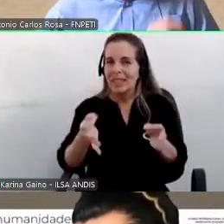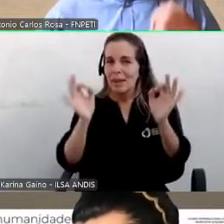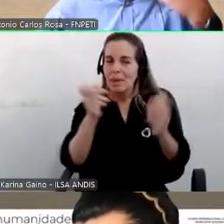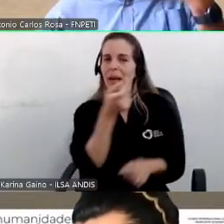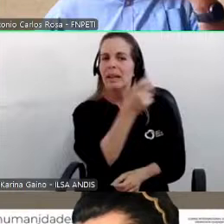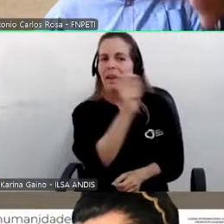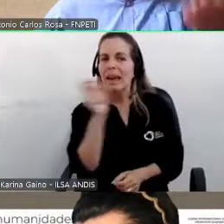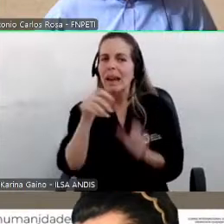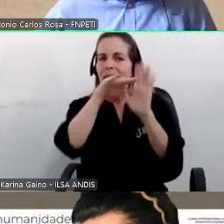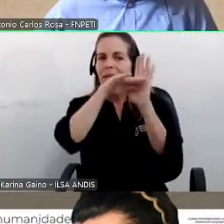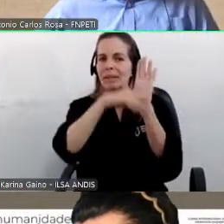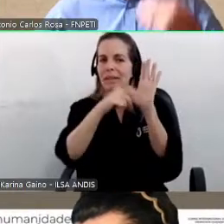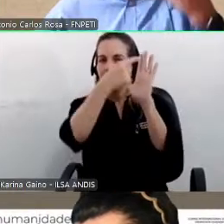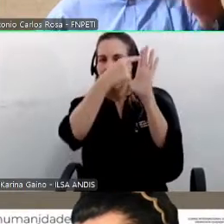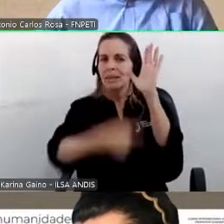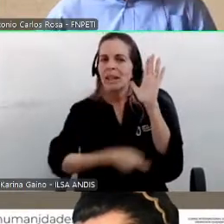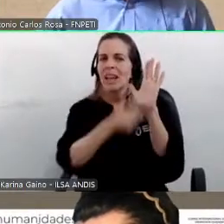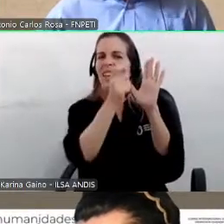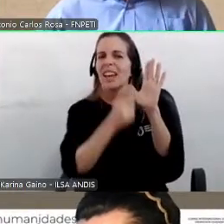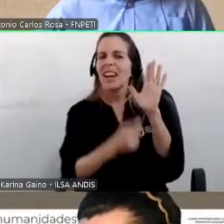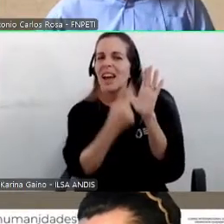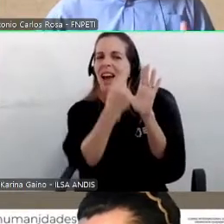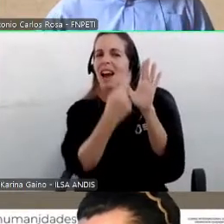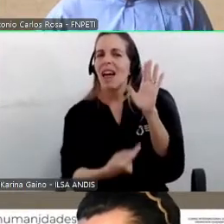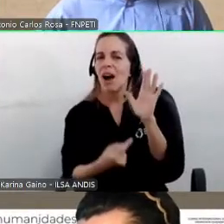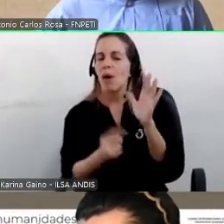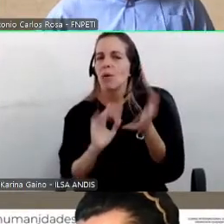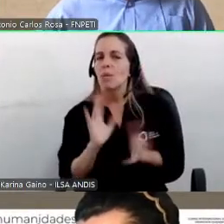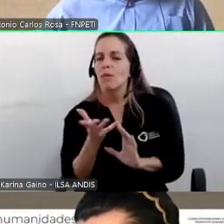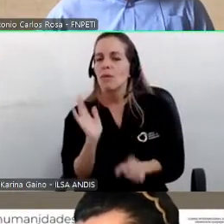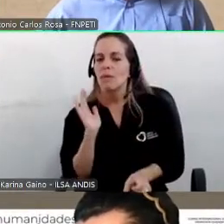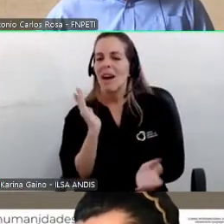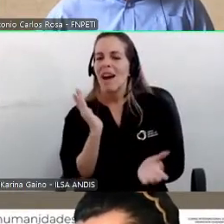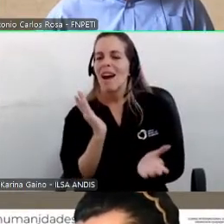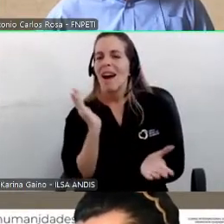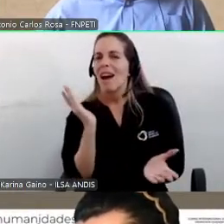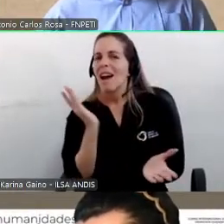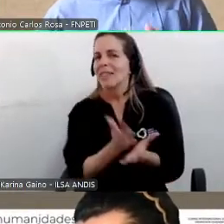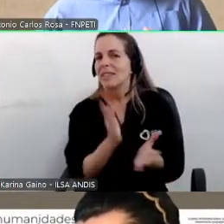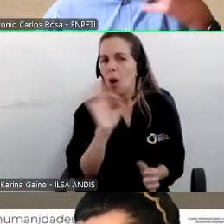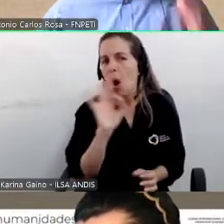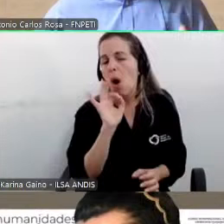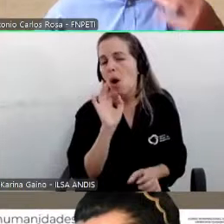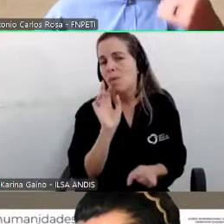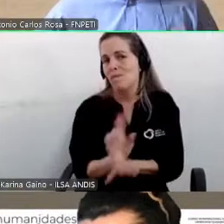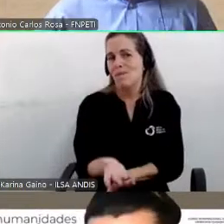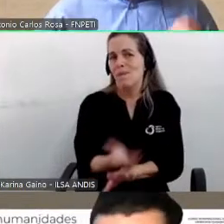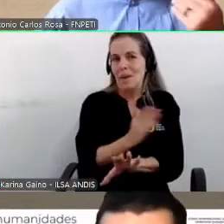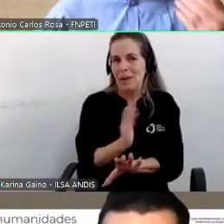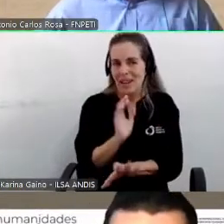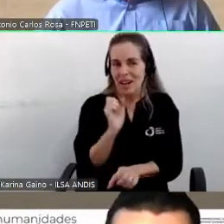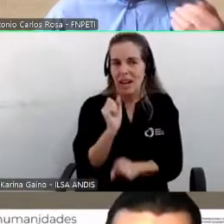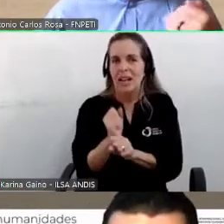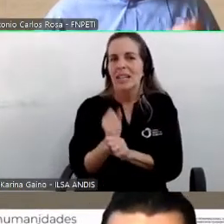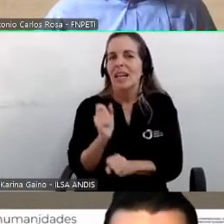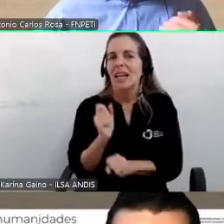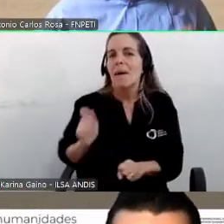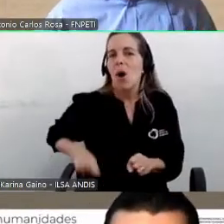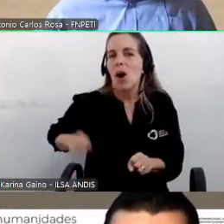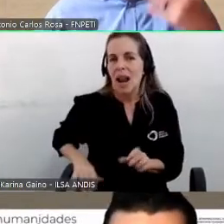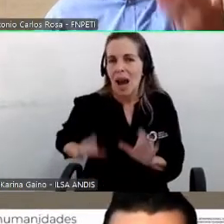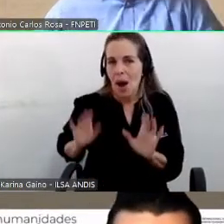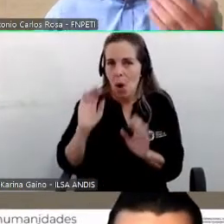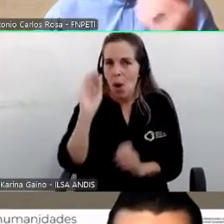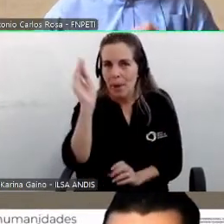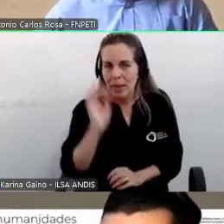used by many institutions as a way of punishing or preventing slave labor in